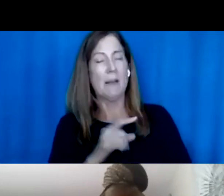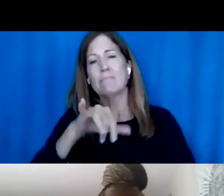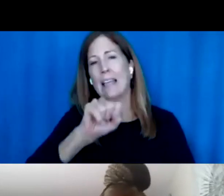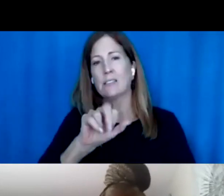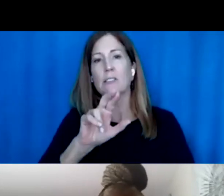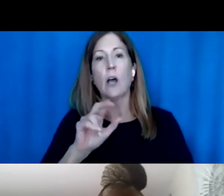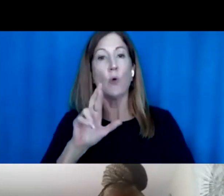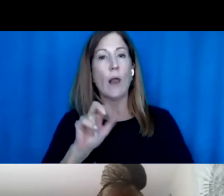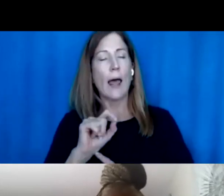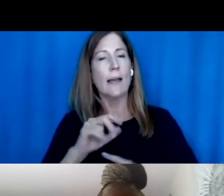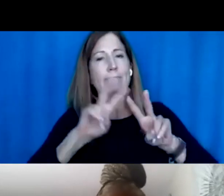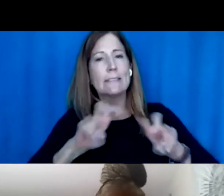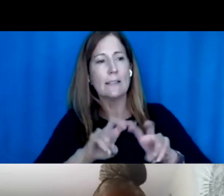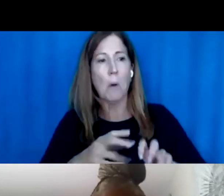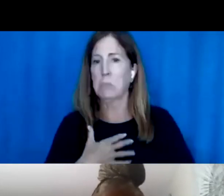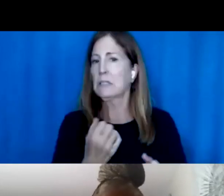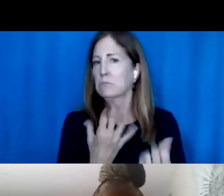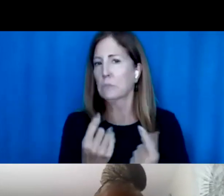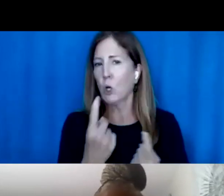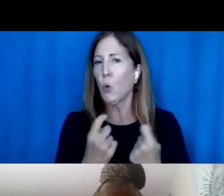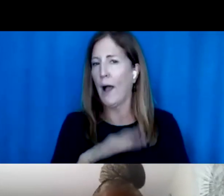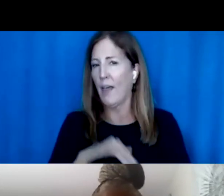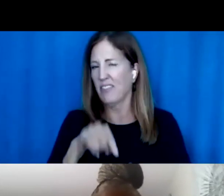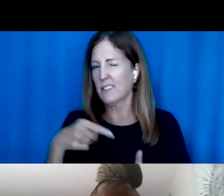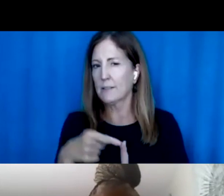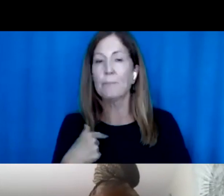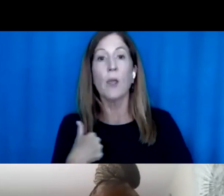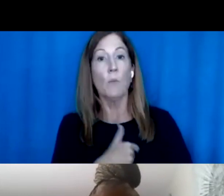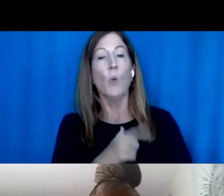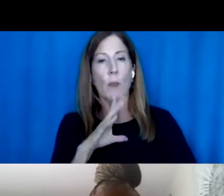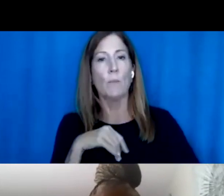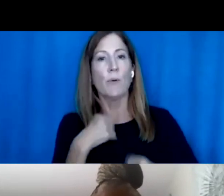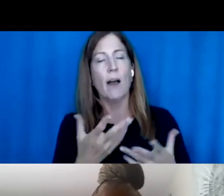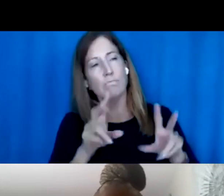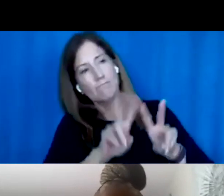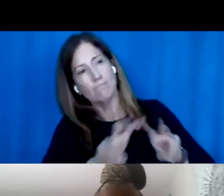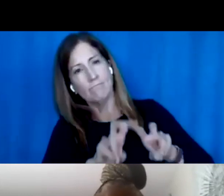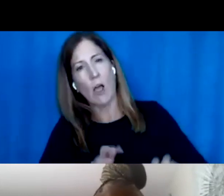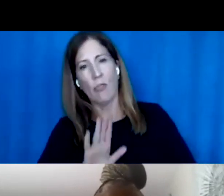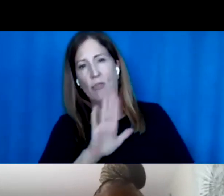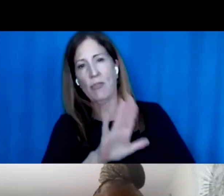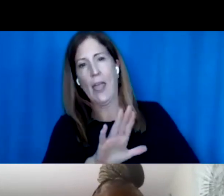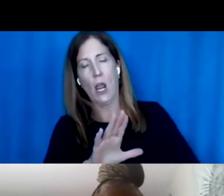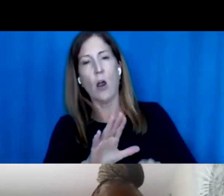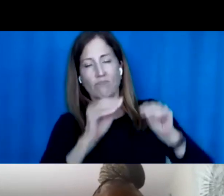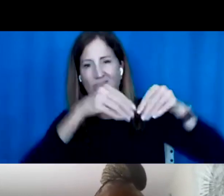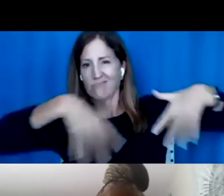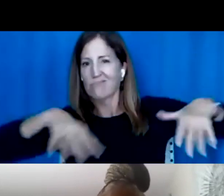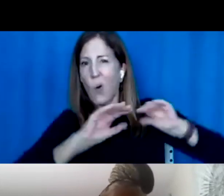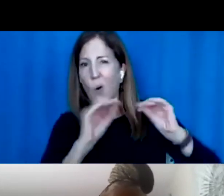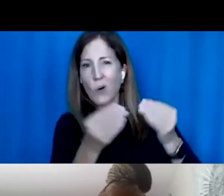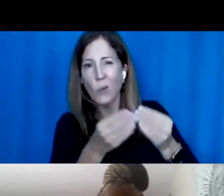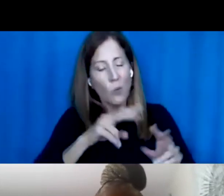Please throw your questions in on whether we're on this subject or not. We do provide an assessment of the organization where we review pay,